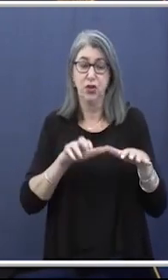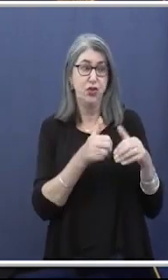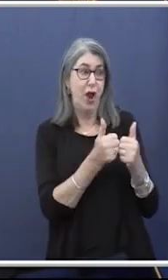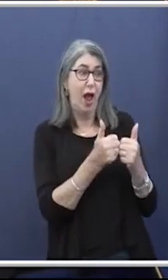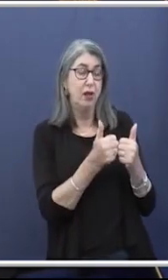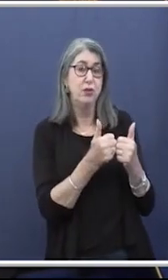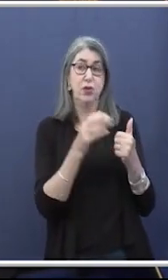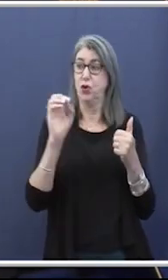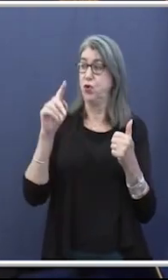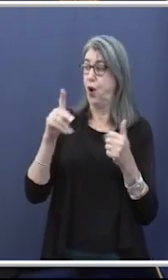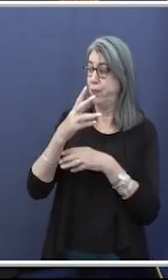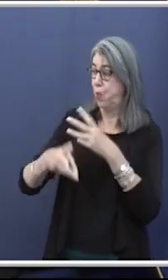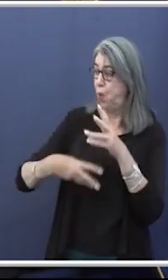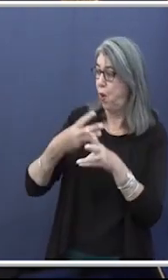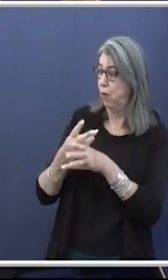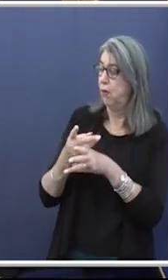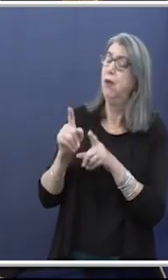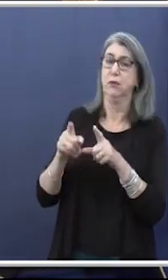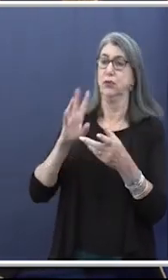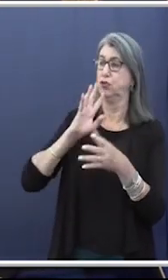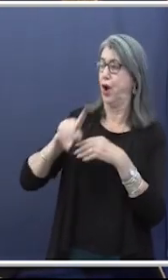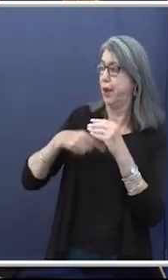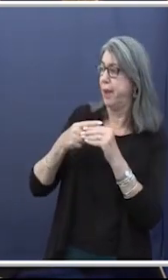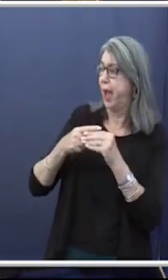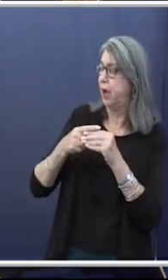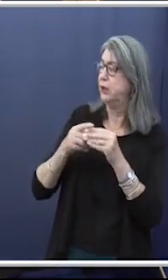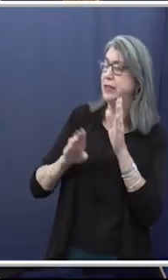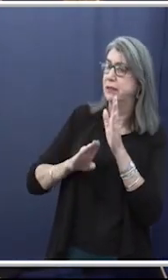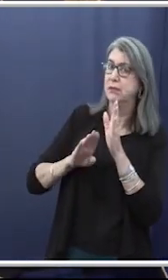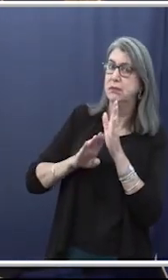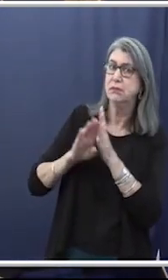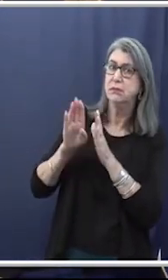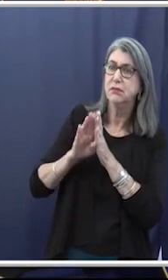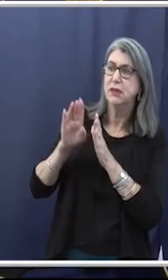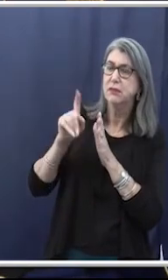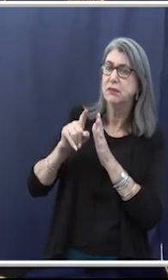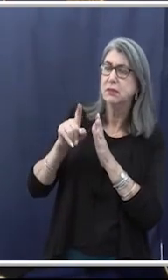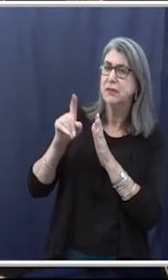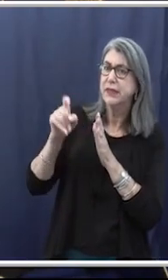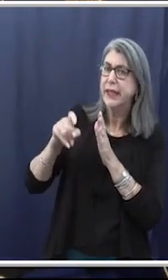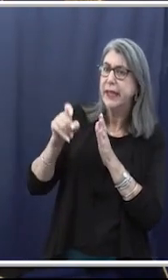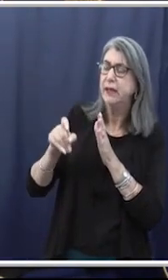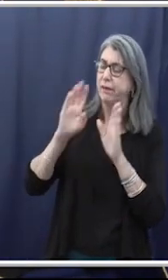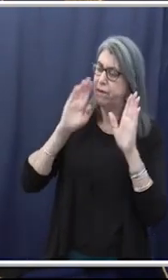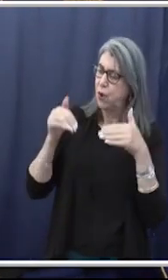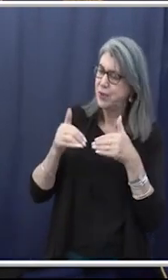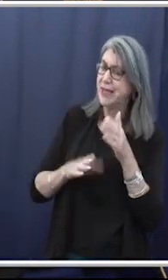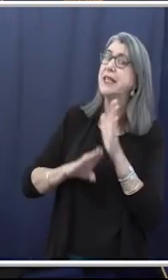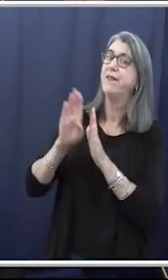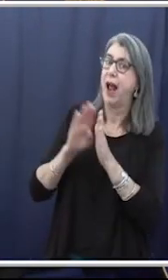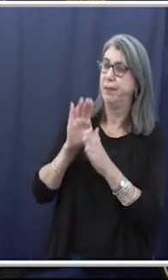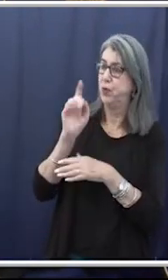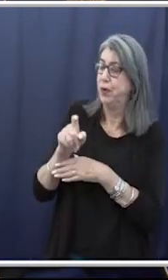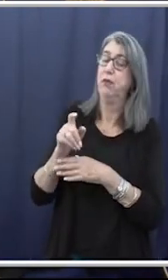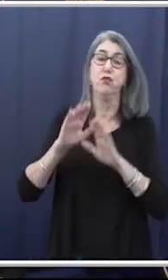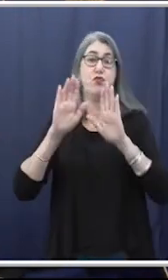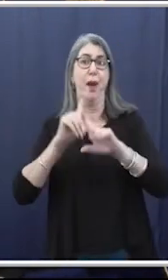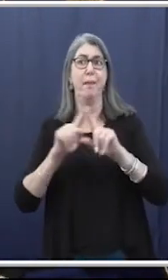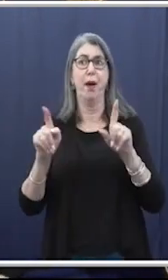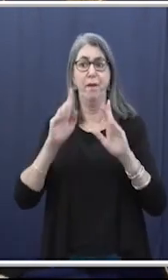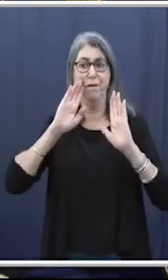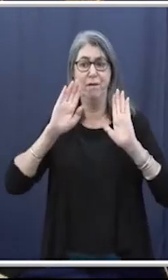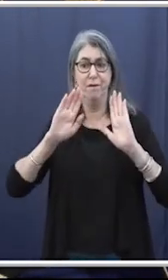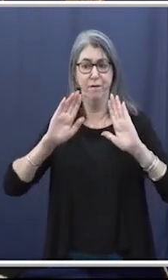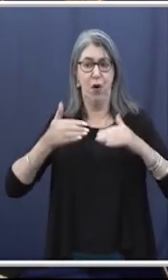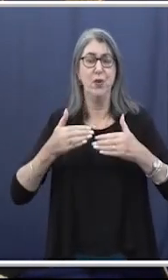challenges of the corporate world, we always talk about development needs. Let's focus on them and make sure we develop. That's great, but let's focus